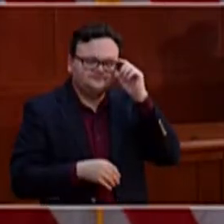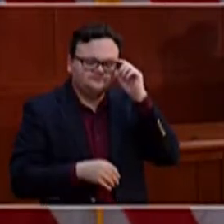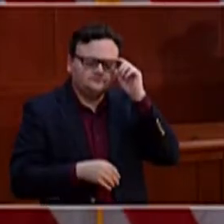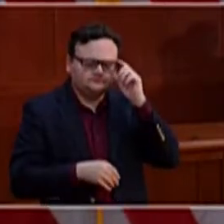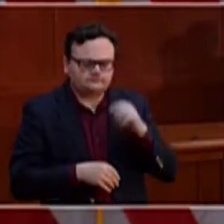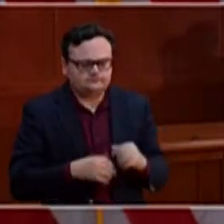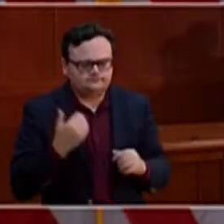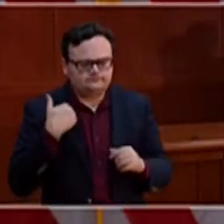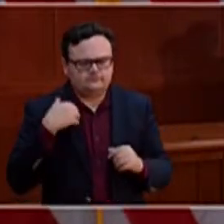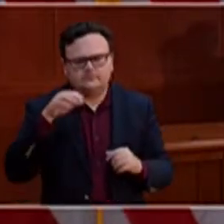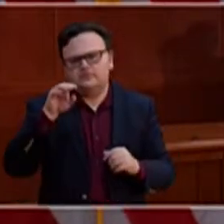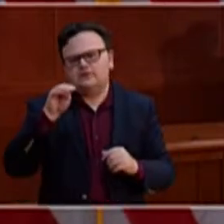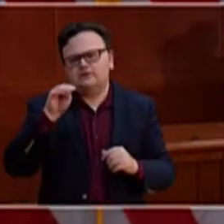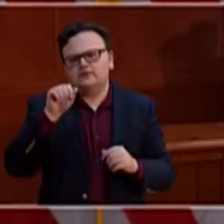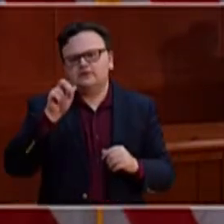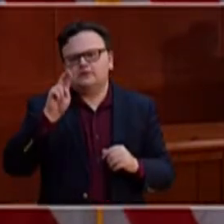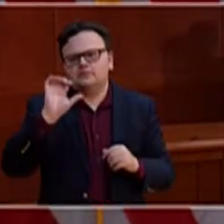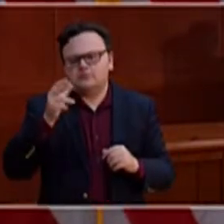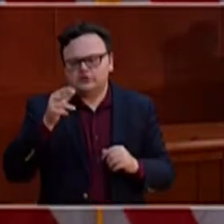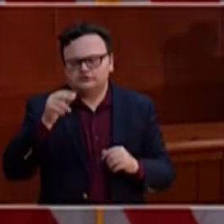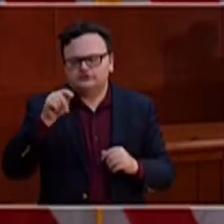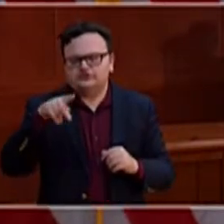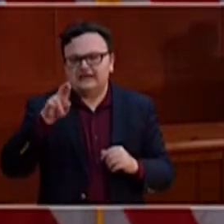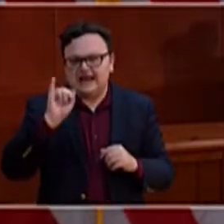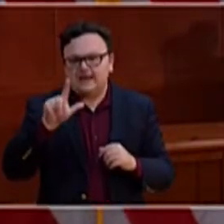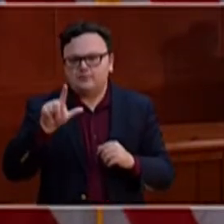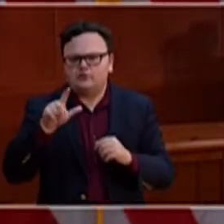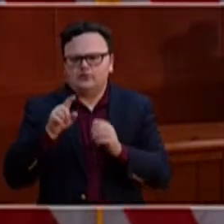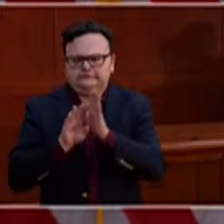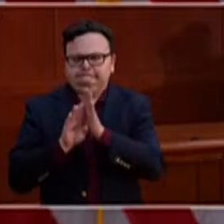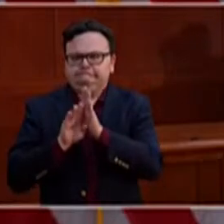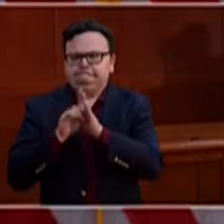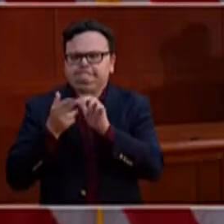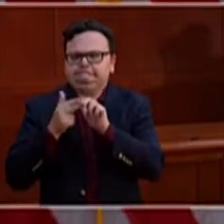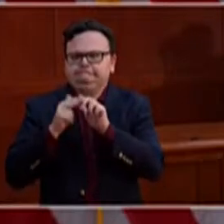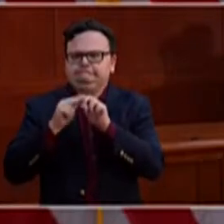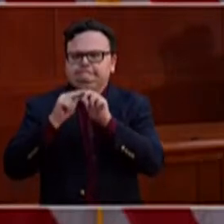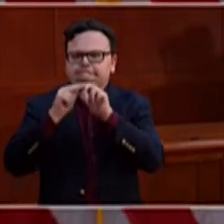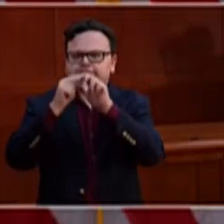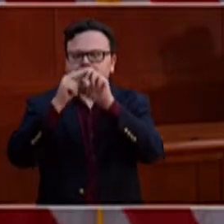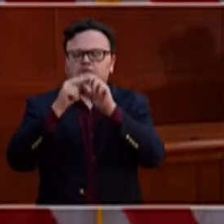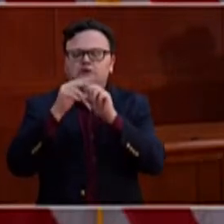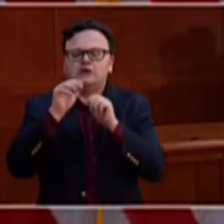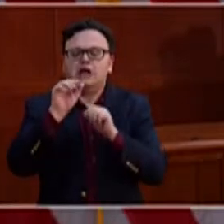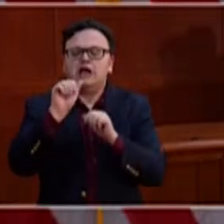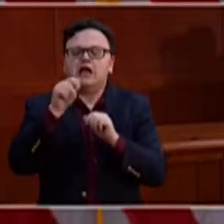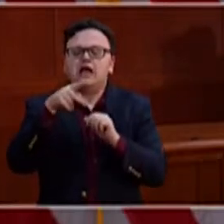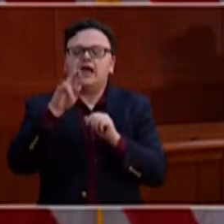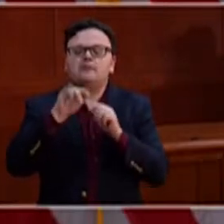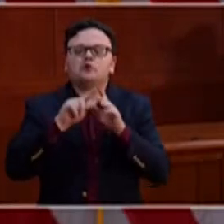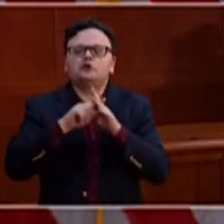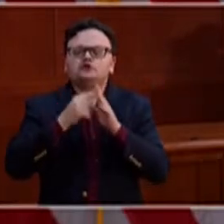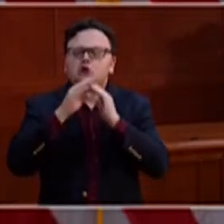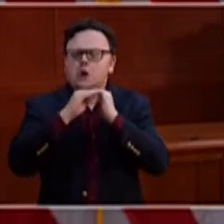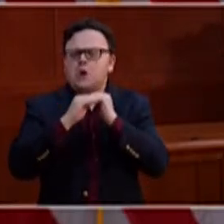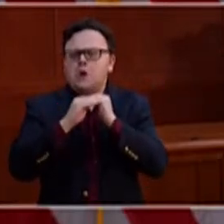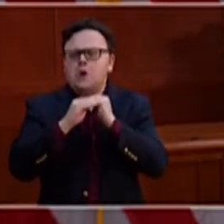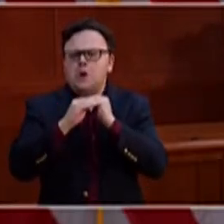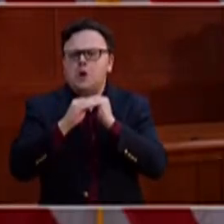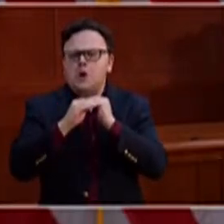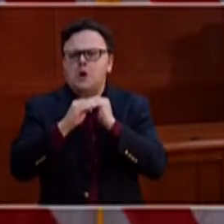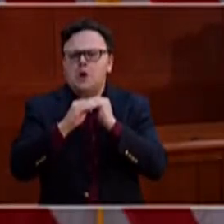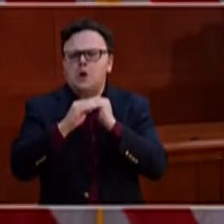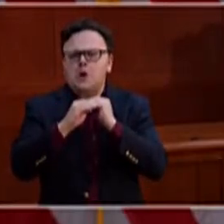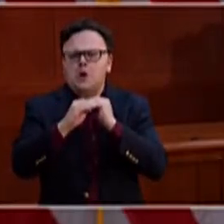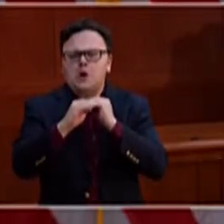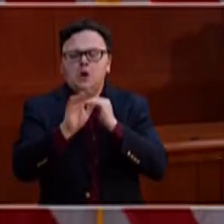March, April, had a little run up and then started settle down as we got into the middle of April, but then you kind of saw a tail where you